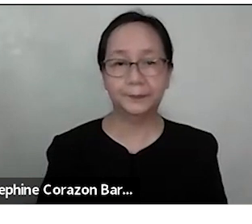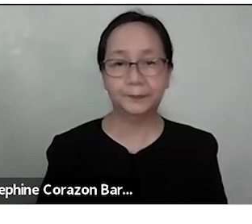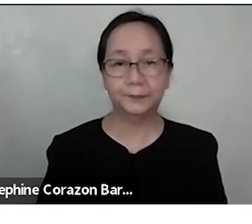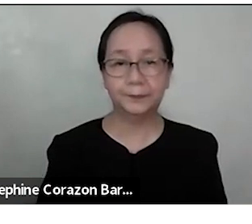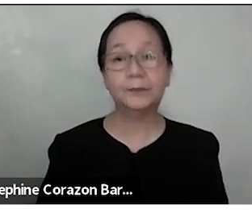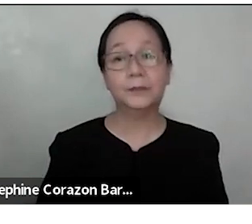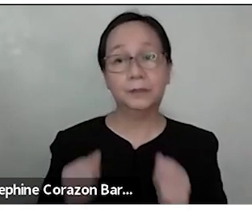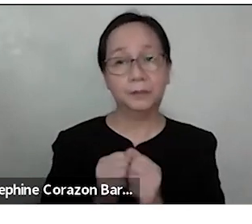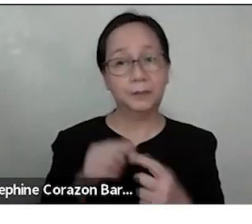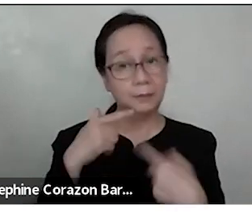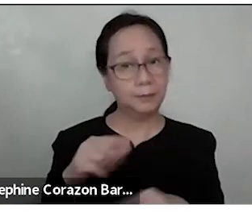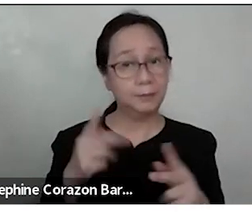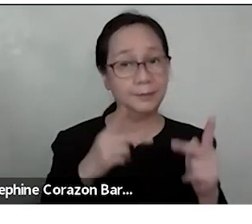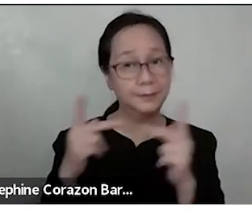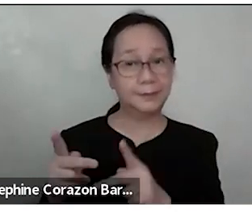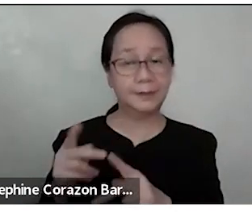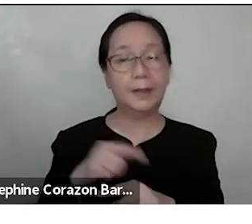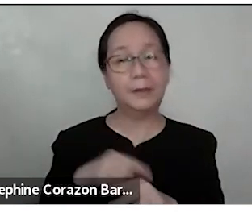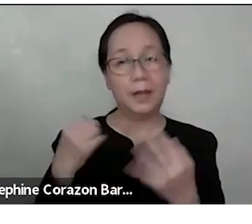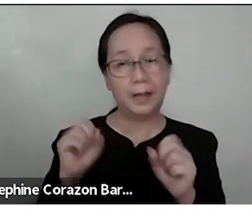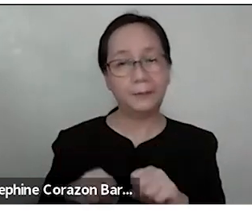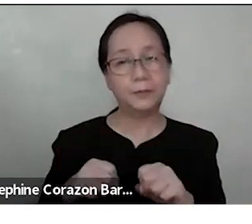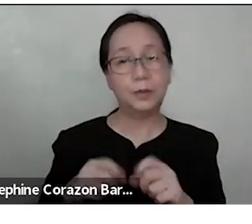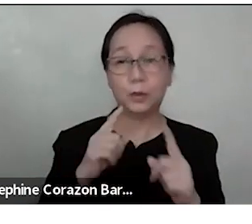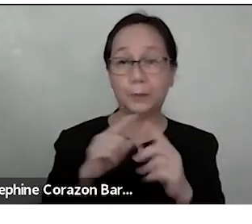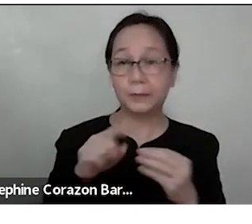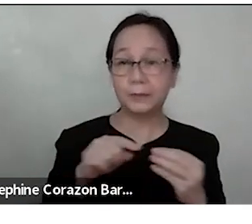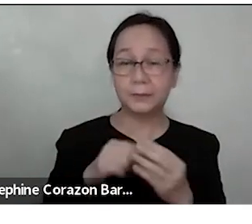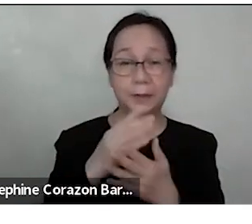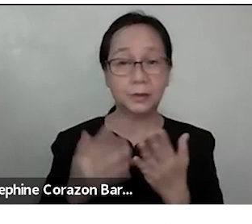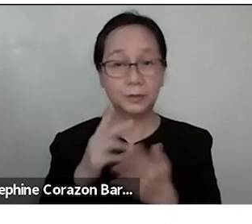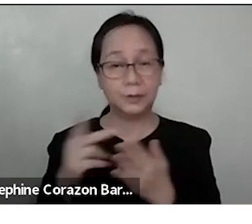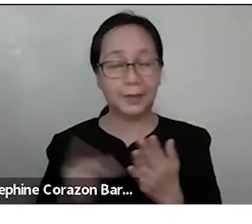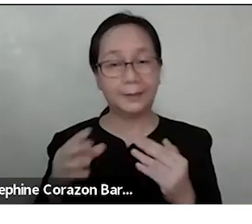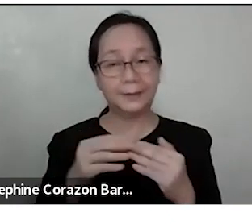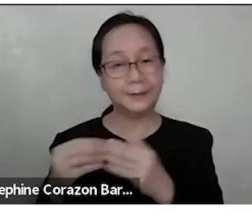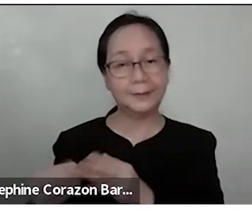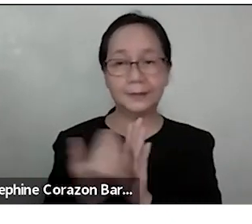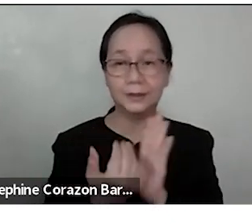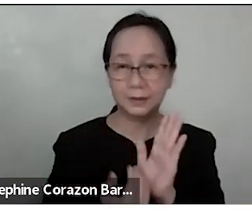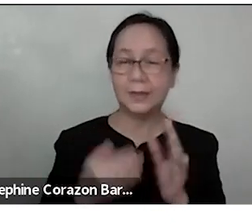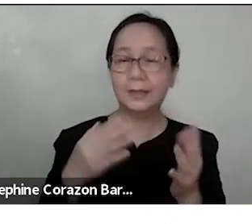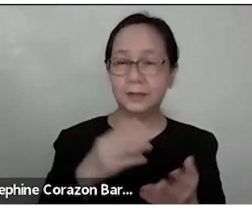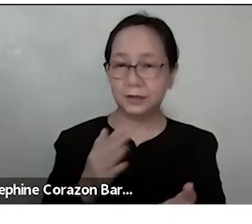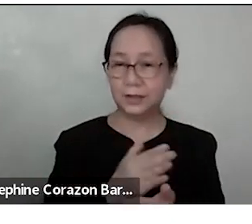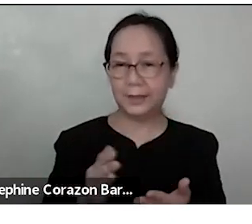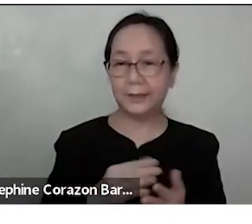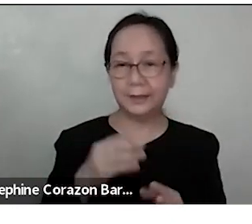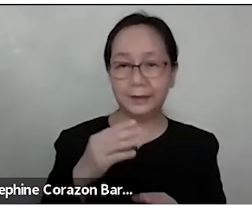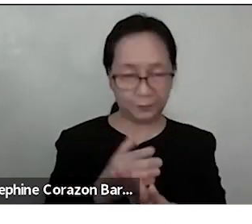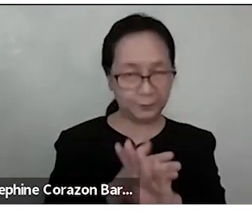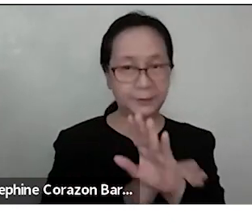Well, with my limited presentation time, I'll only be able to talk about some parts of the guidelines and share our experiences either in the